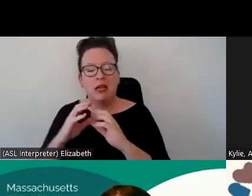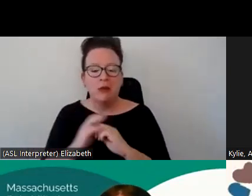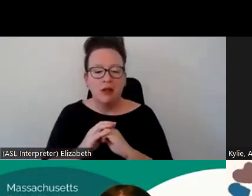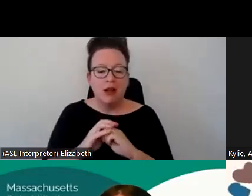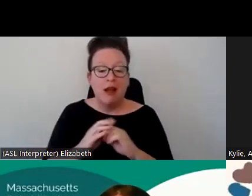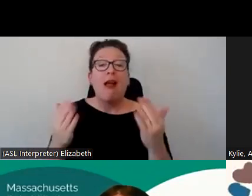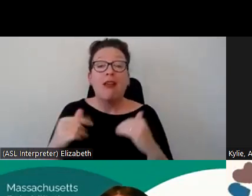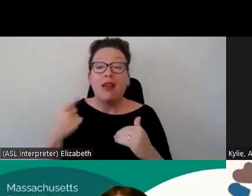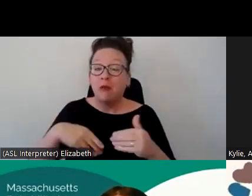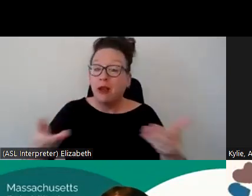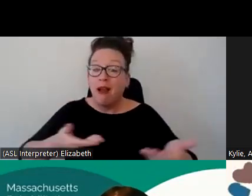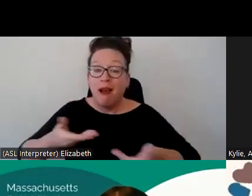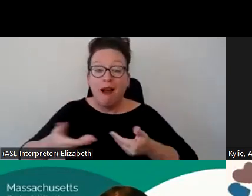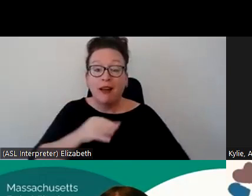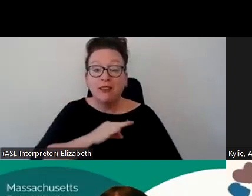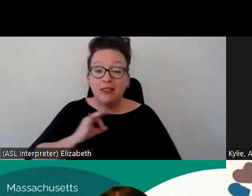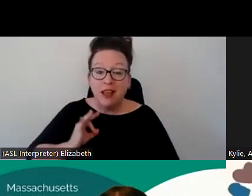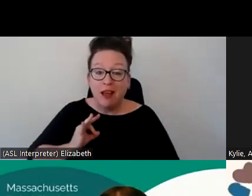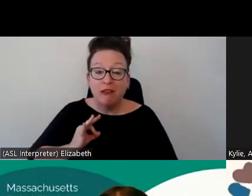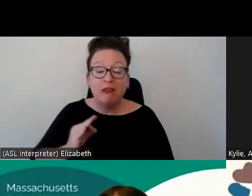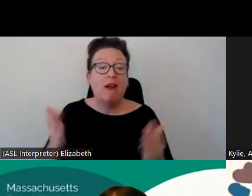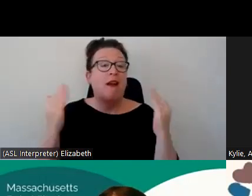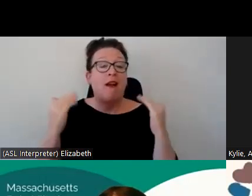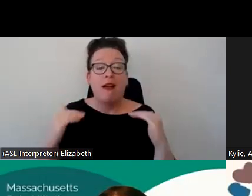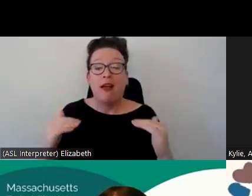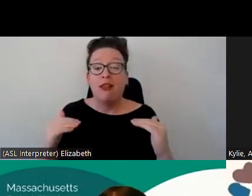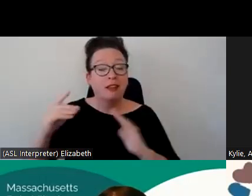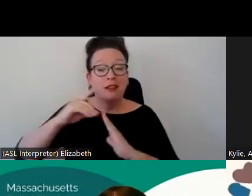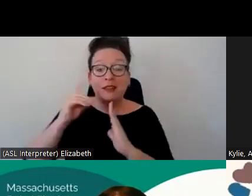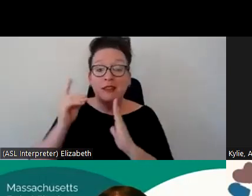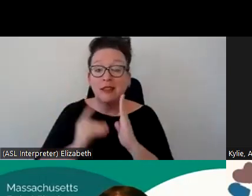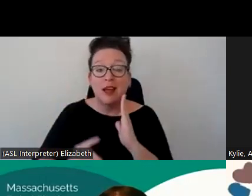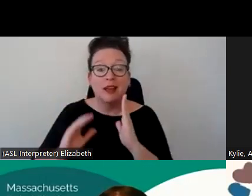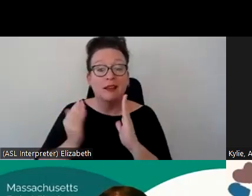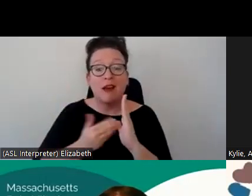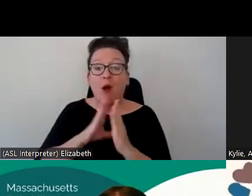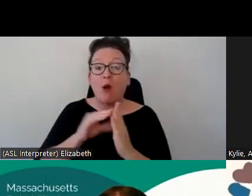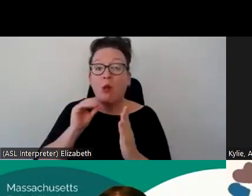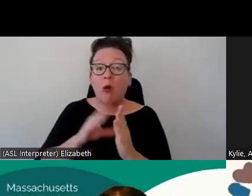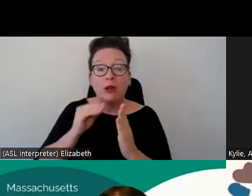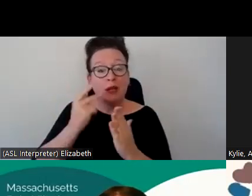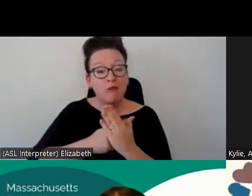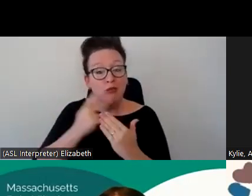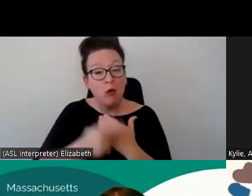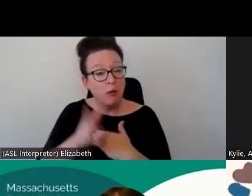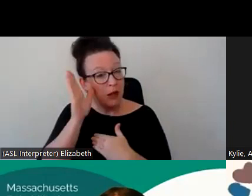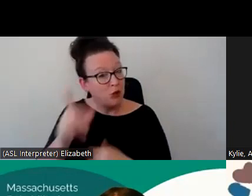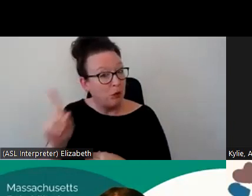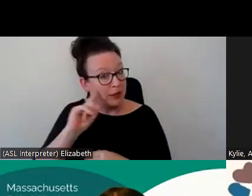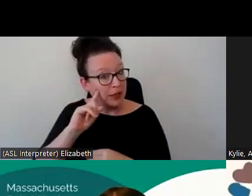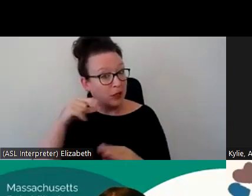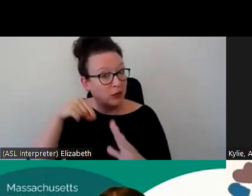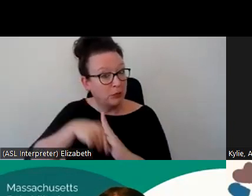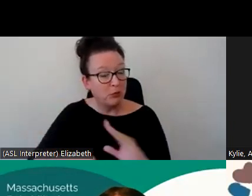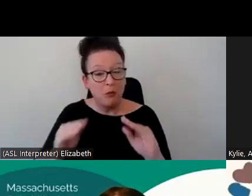we hired the staff, and then we designed our learning experience that you'll hear about. And